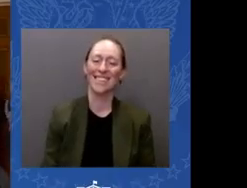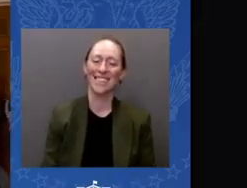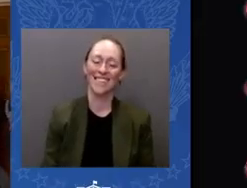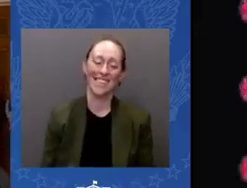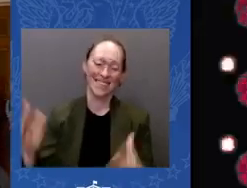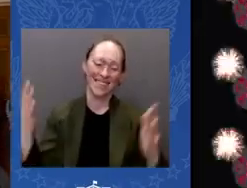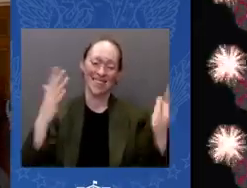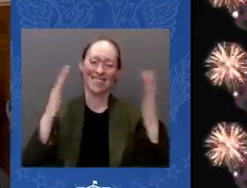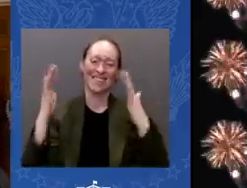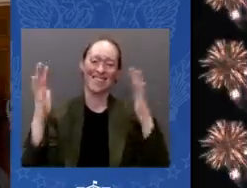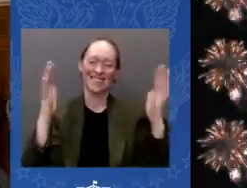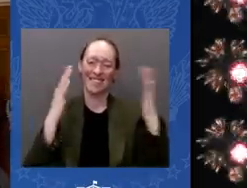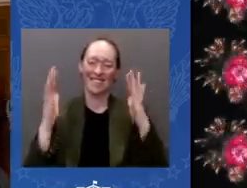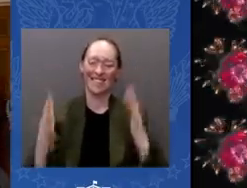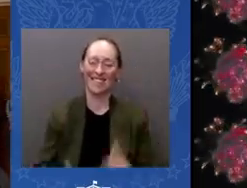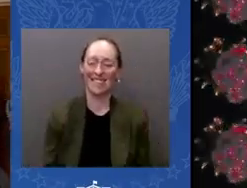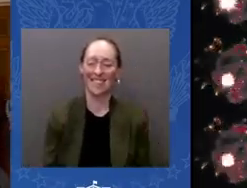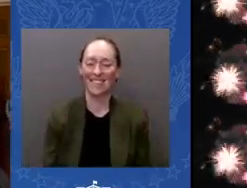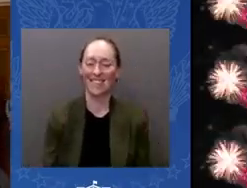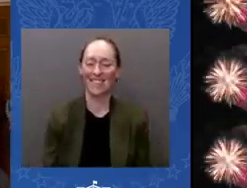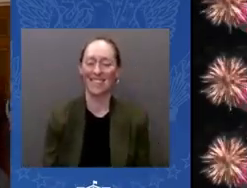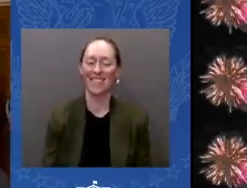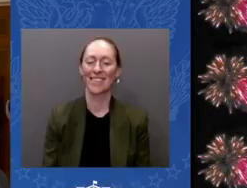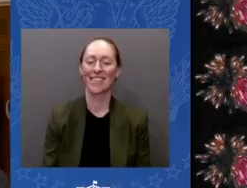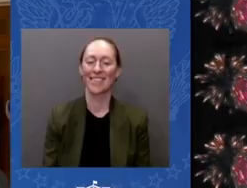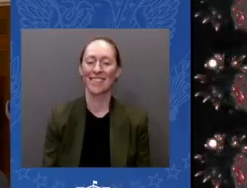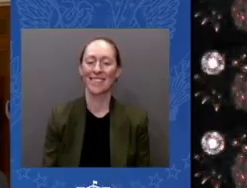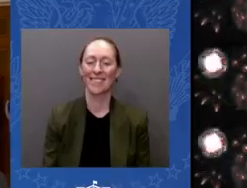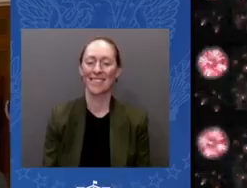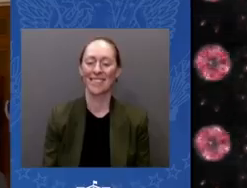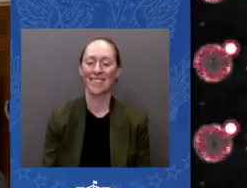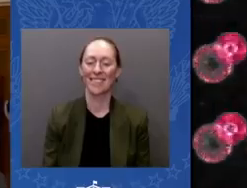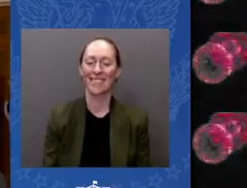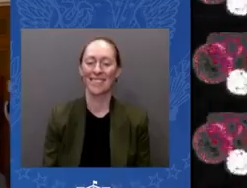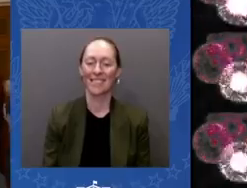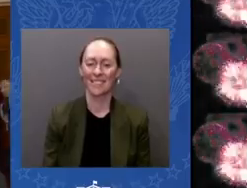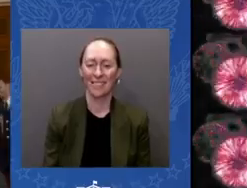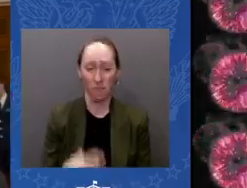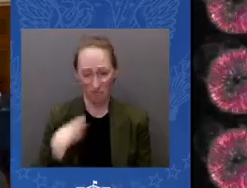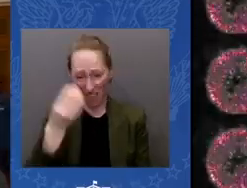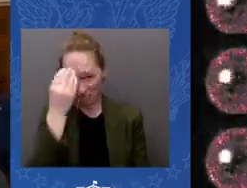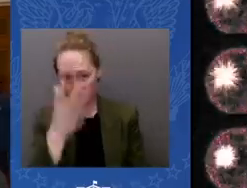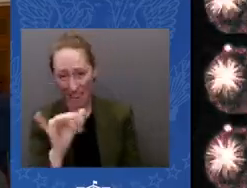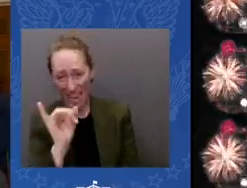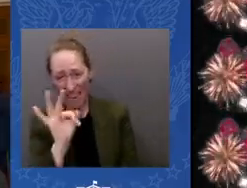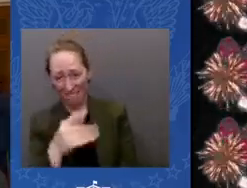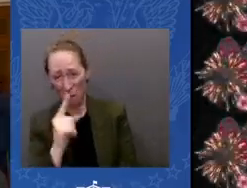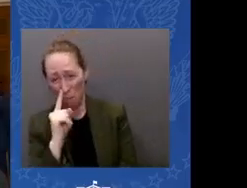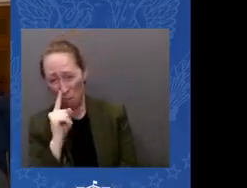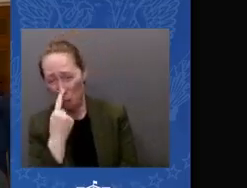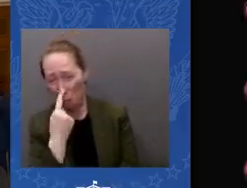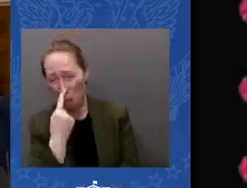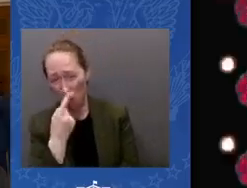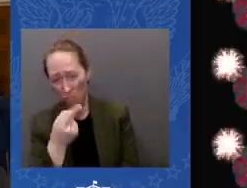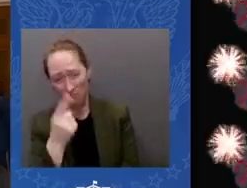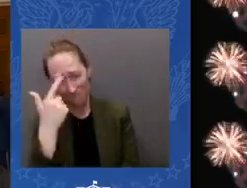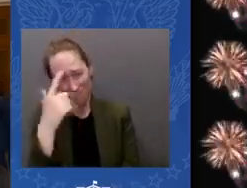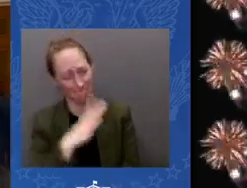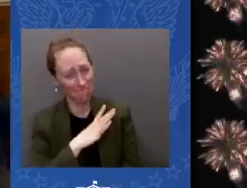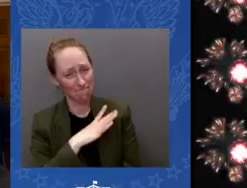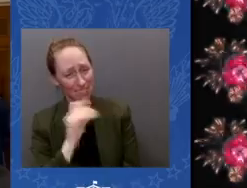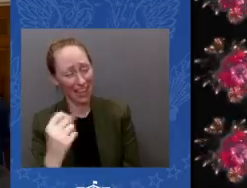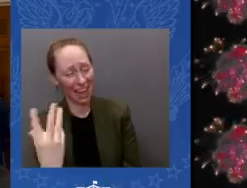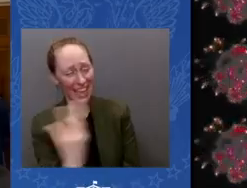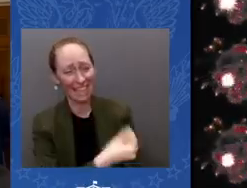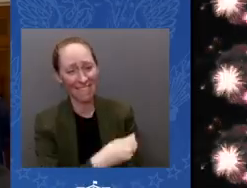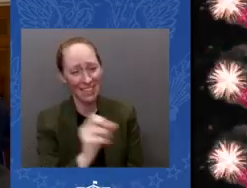Now, if you guys get bored, you can go back. It's not going to take very long, okay? All right? Kamala, thank